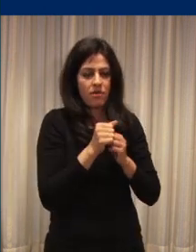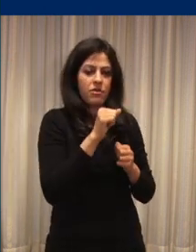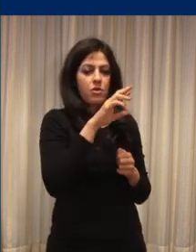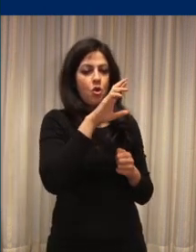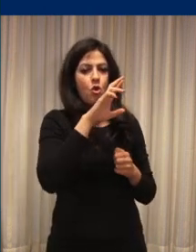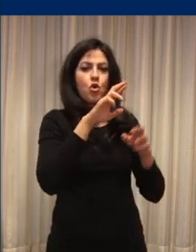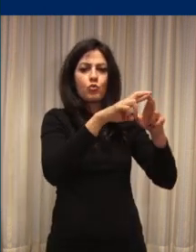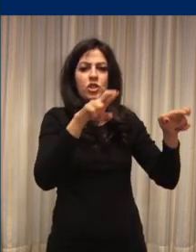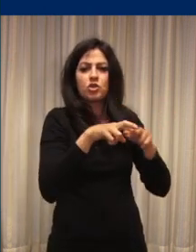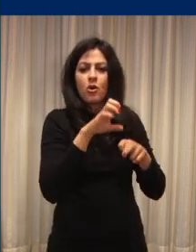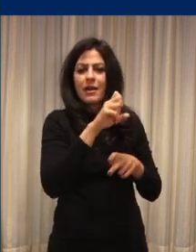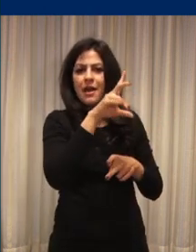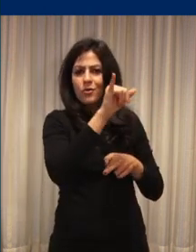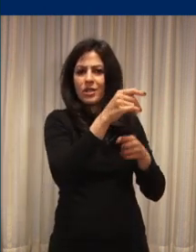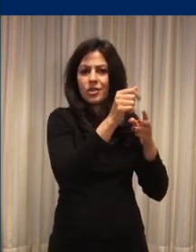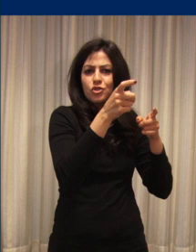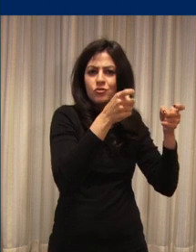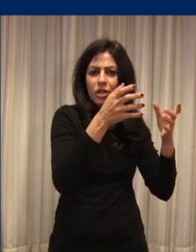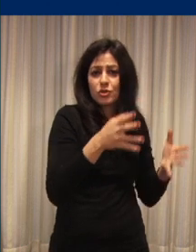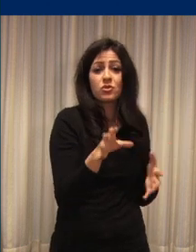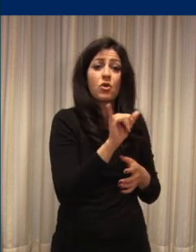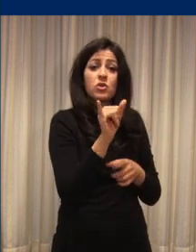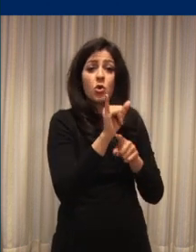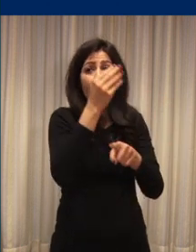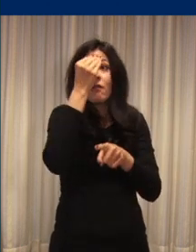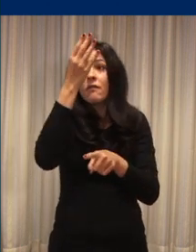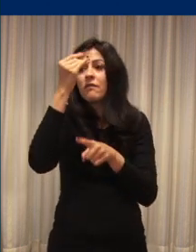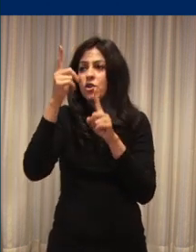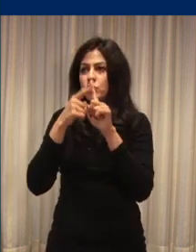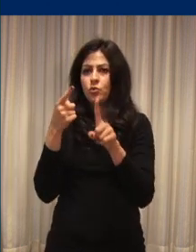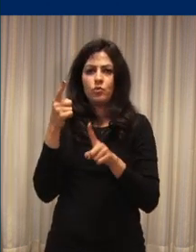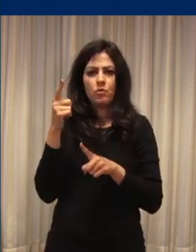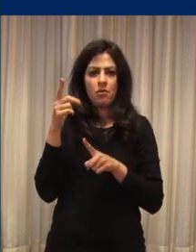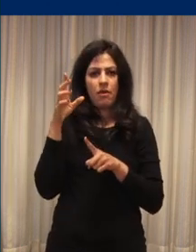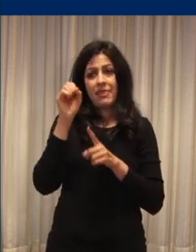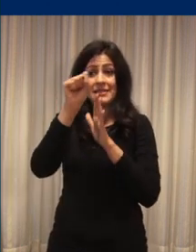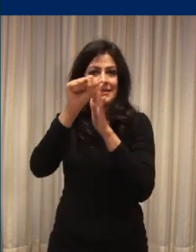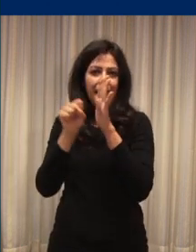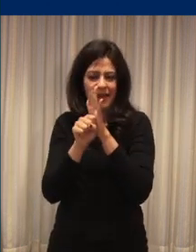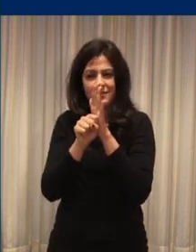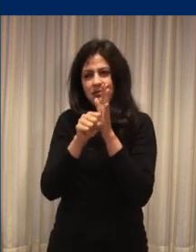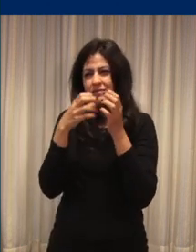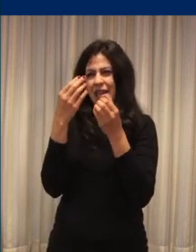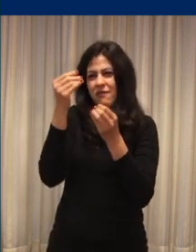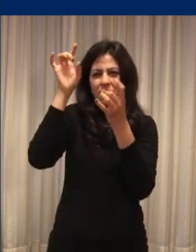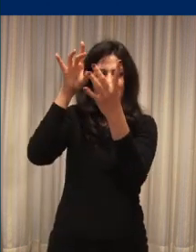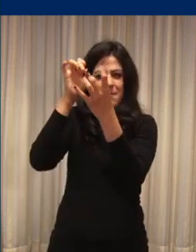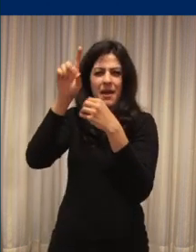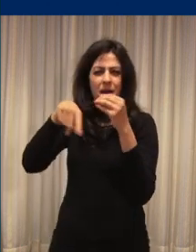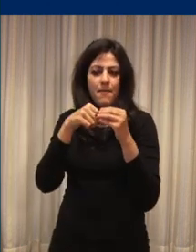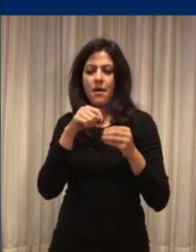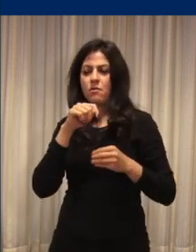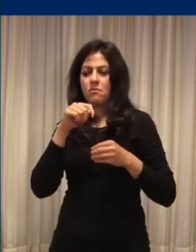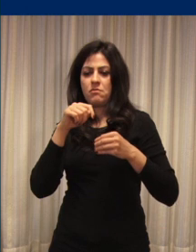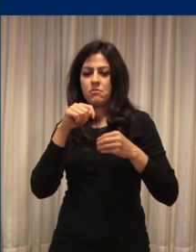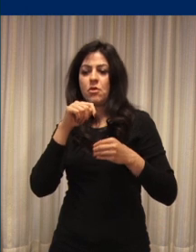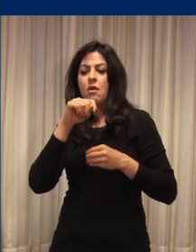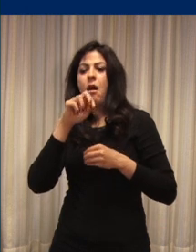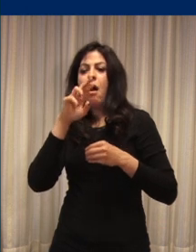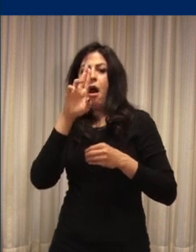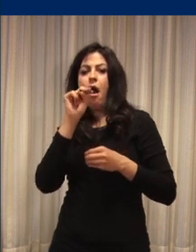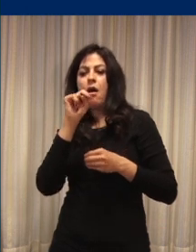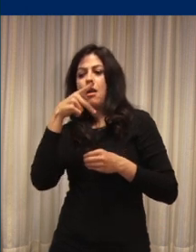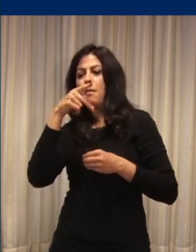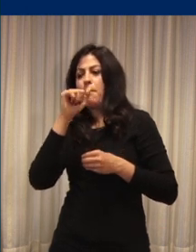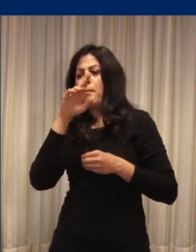up to New York State to have input into the unpause plan as outlined by Governor Cuomo and